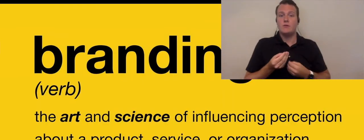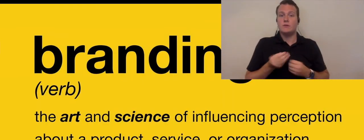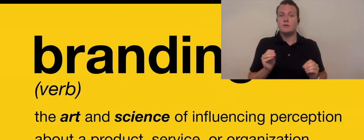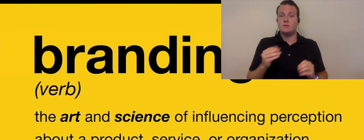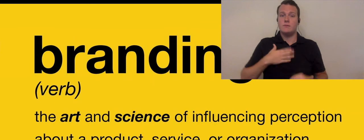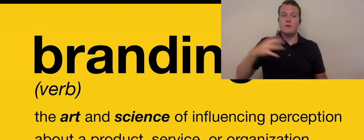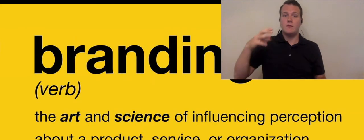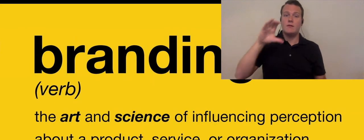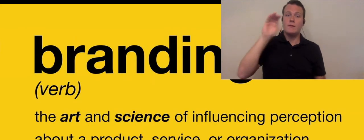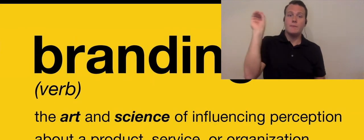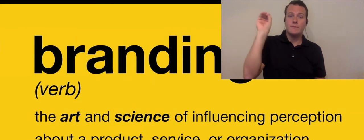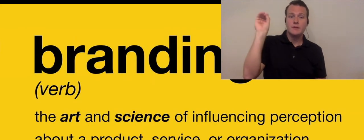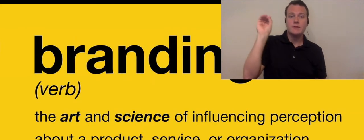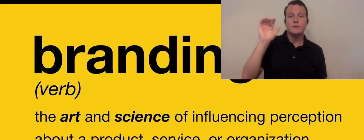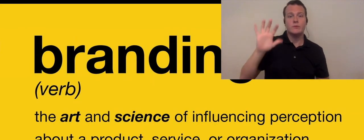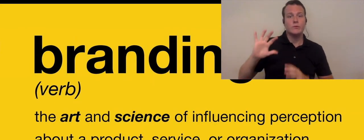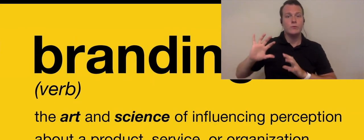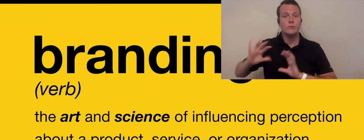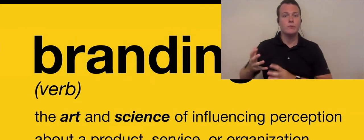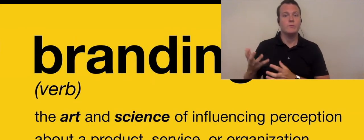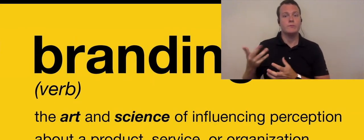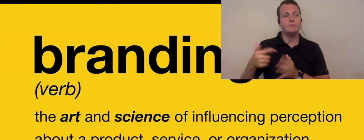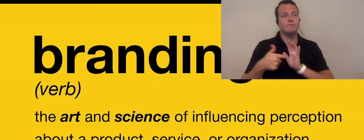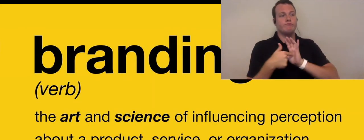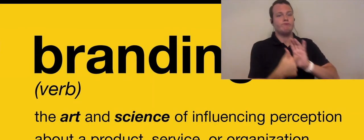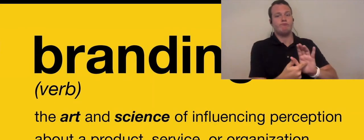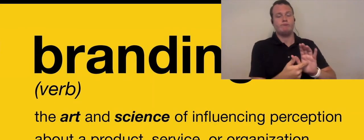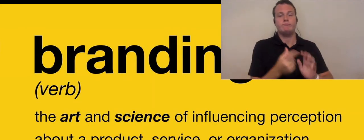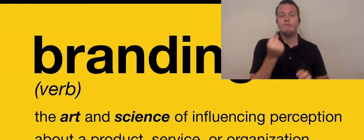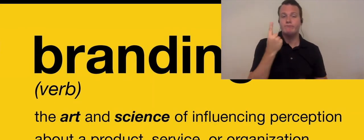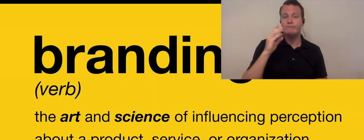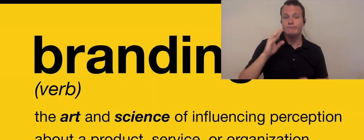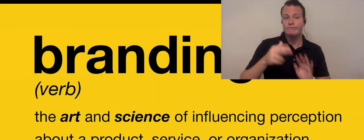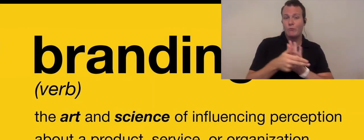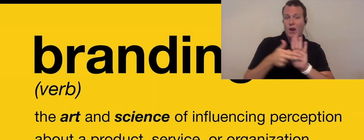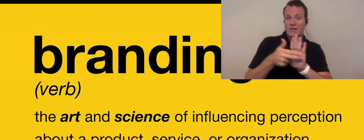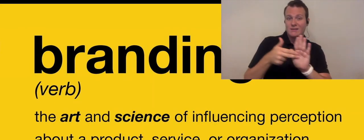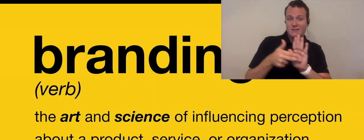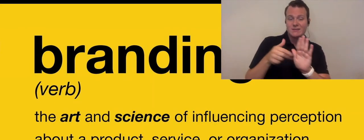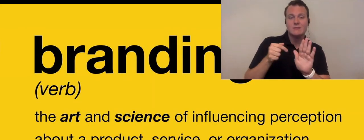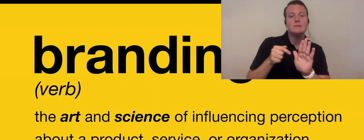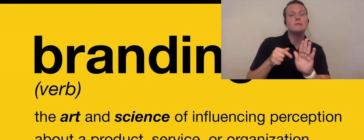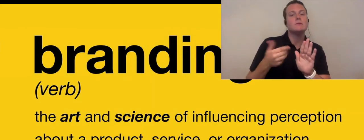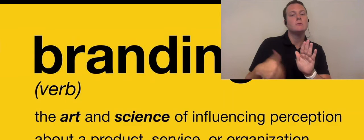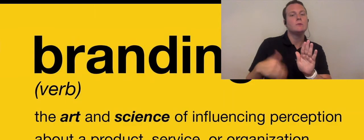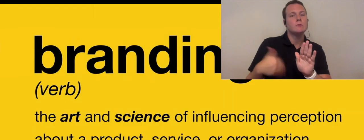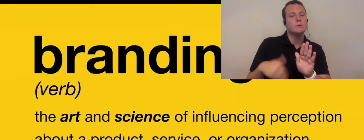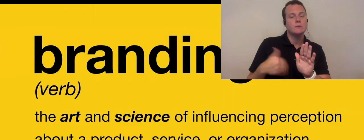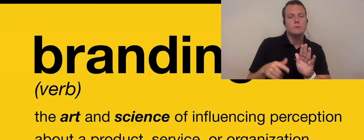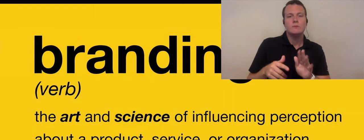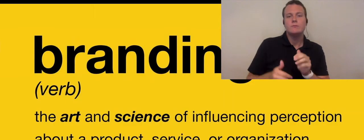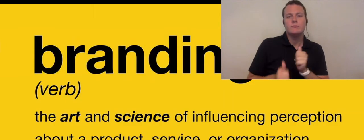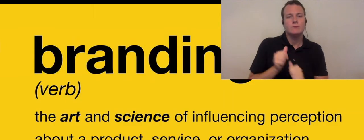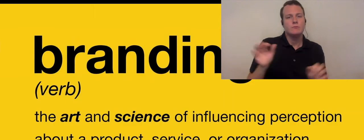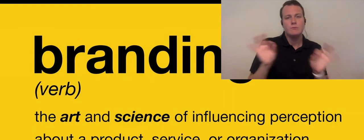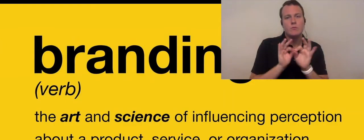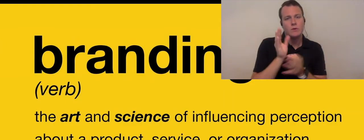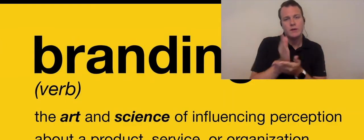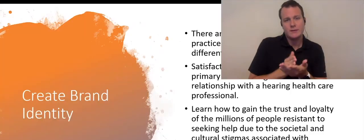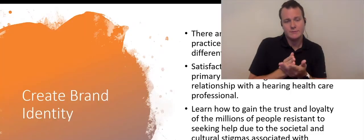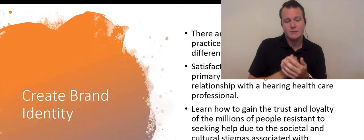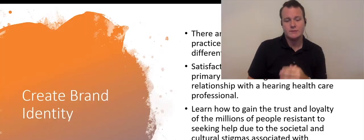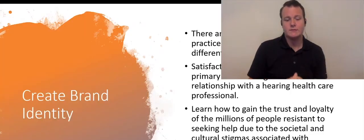your company, your group that you're with. And so branding becomes one of the most important aspects. If we look at the next slide,